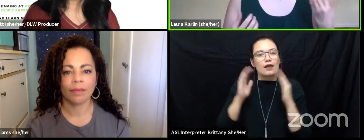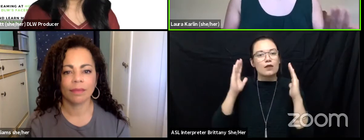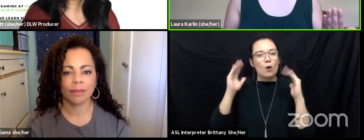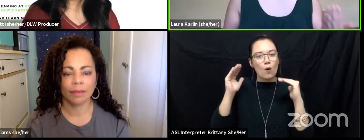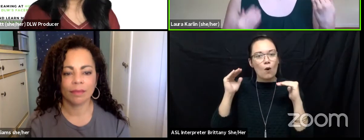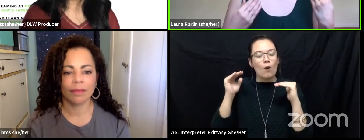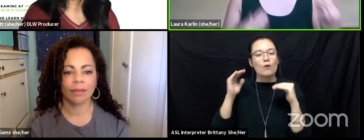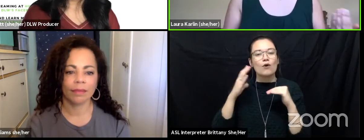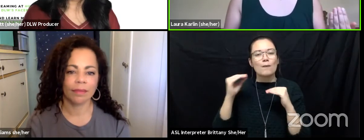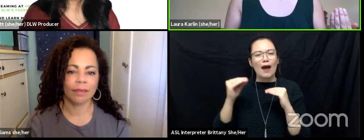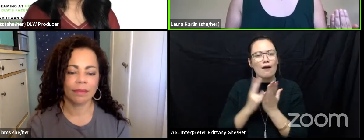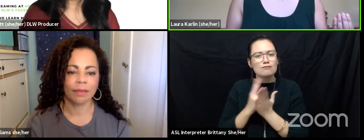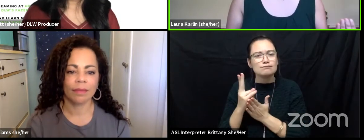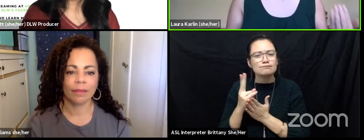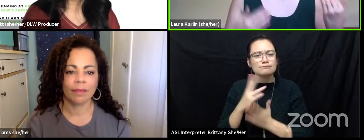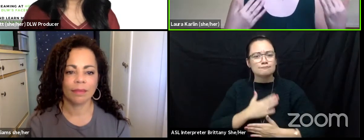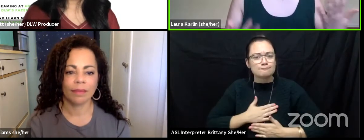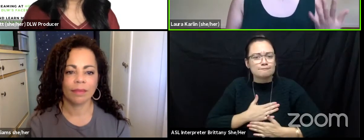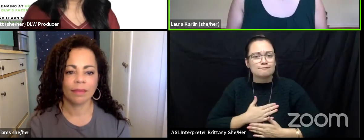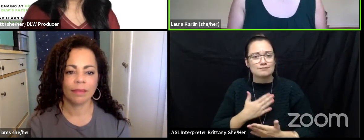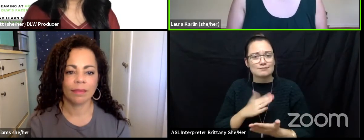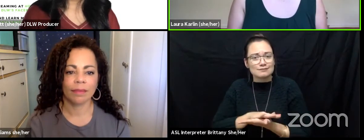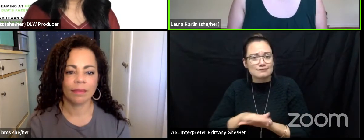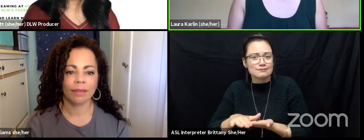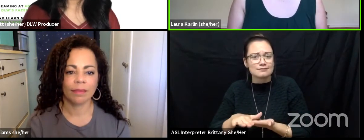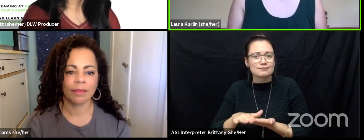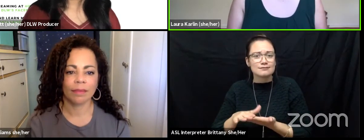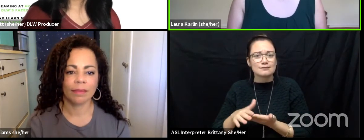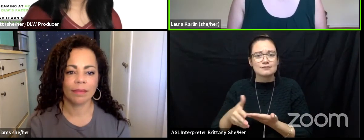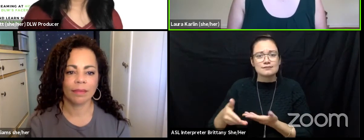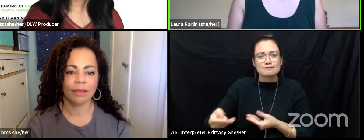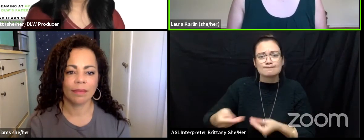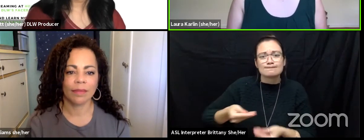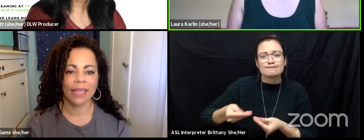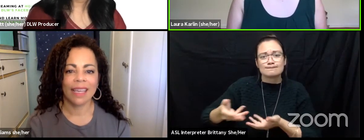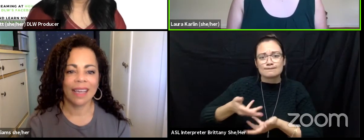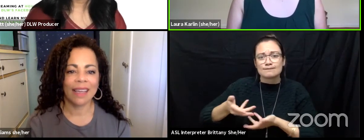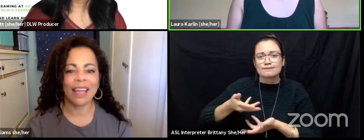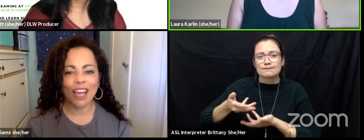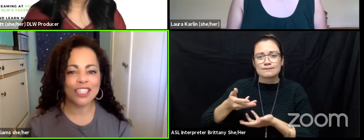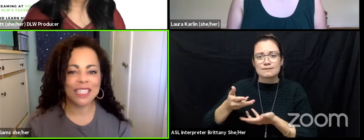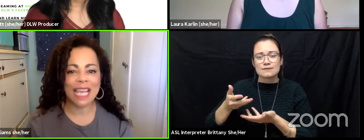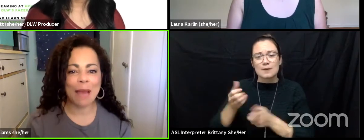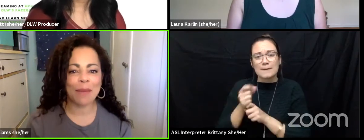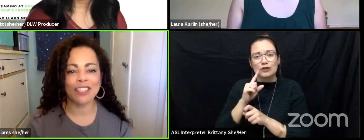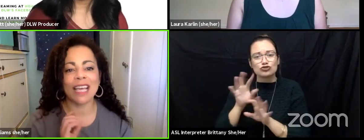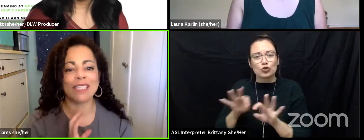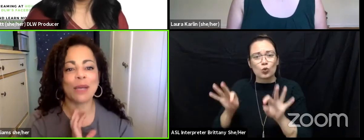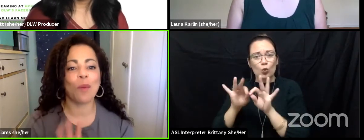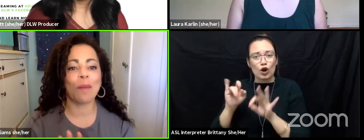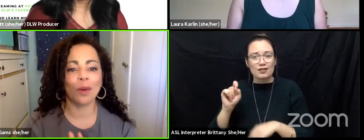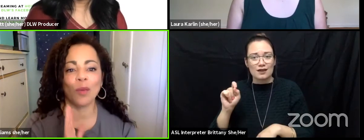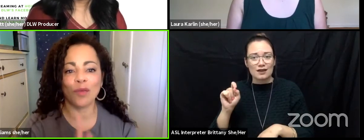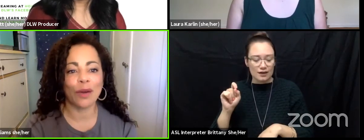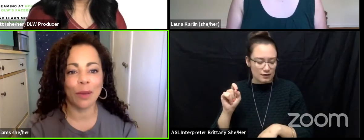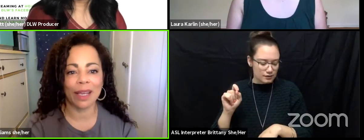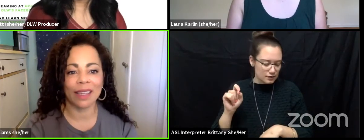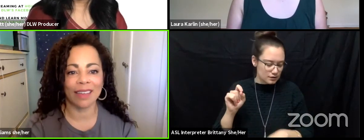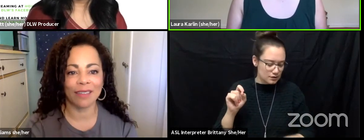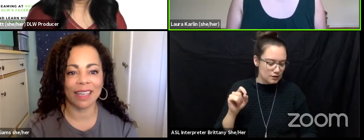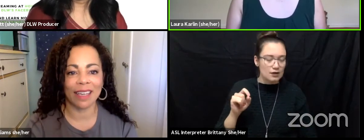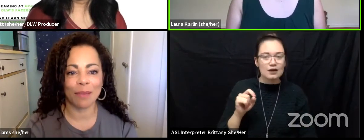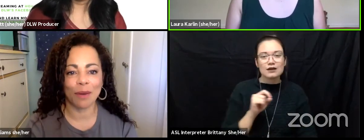and generosity and leveraging privilege for whatever it's worth. Yeah. Urgency and patience. I have to say one very